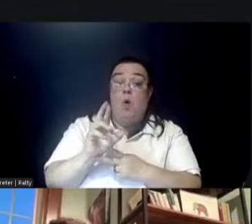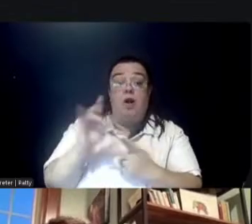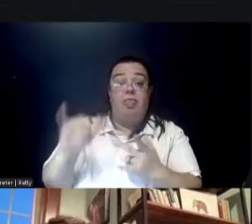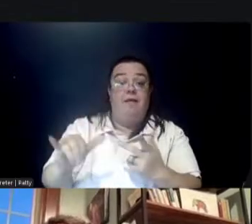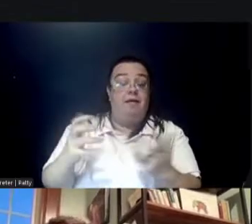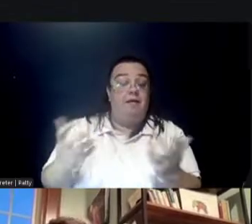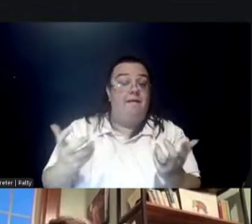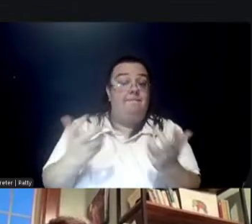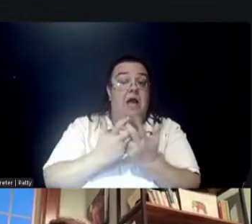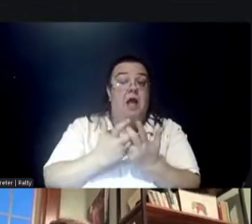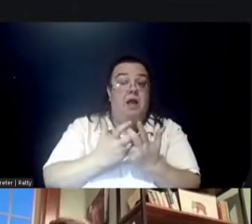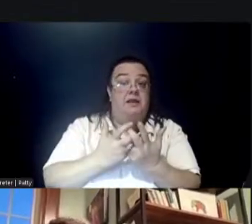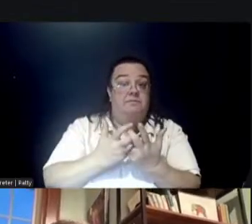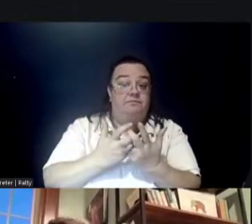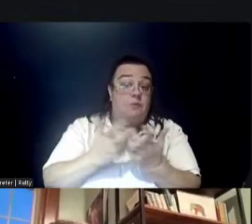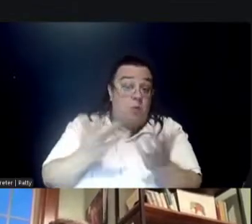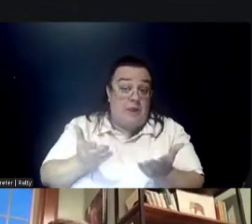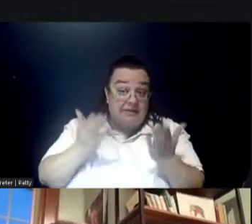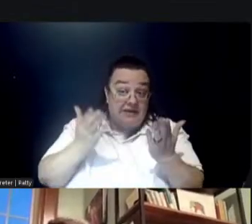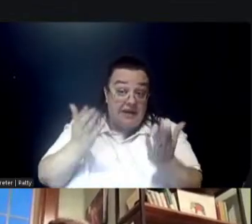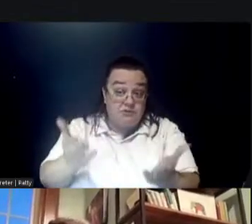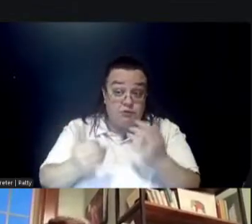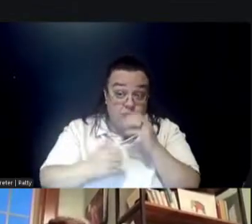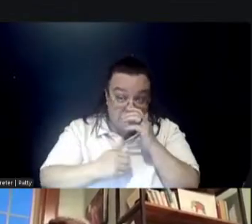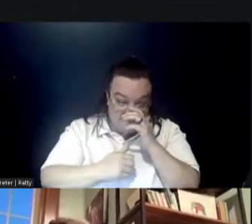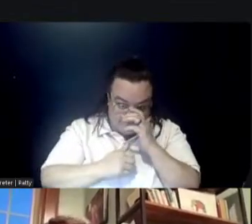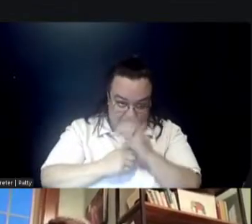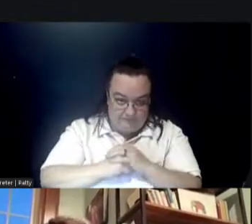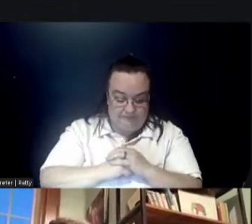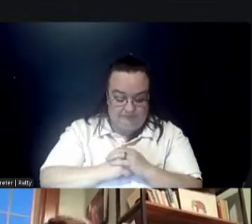combined recommendation?